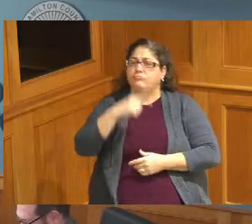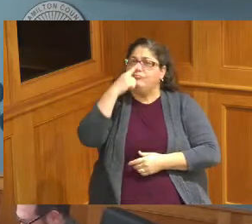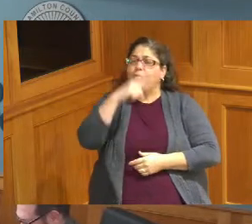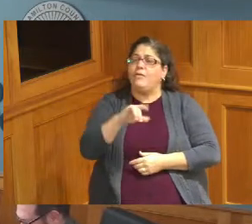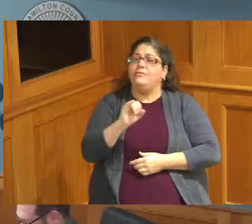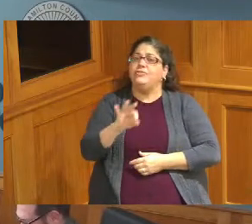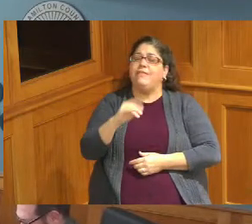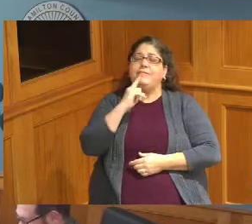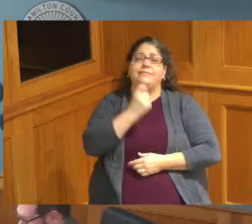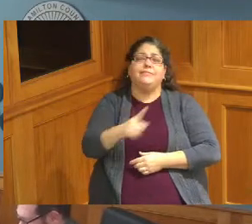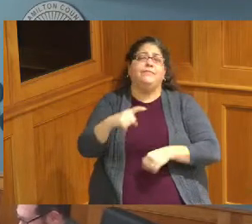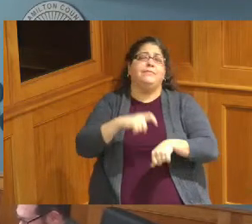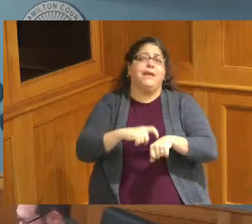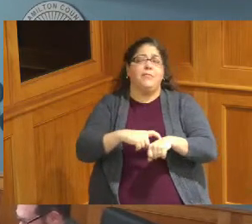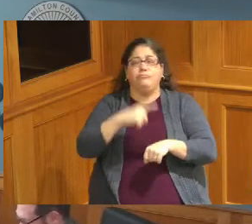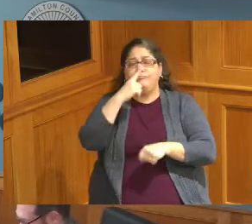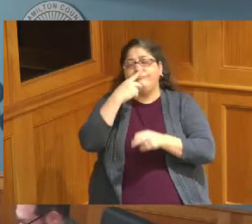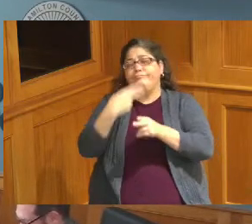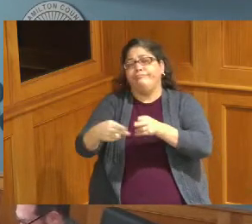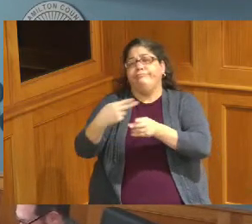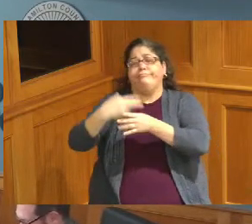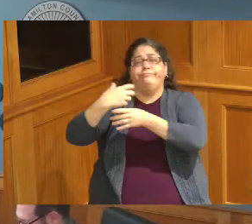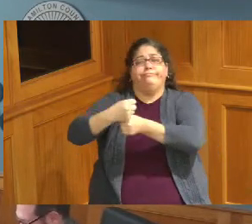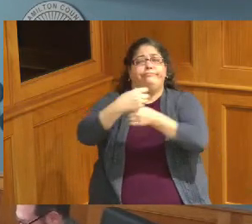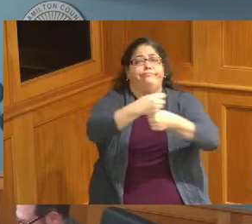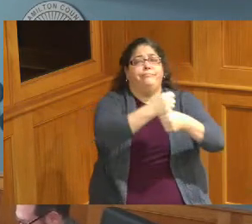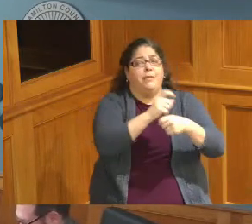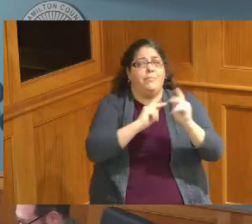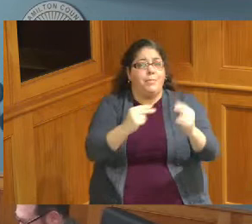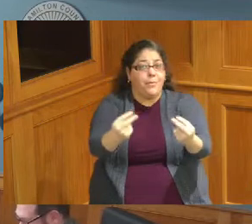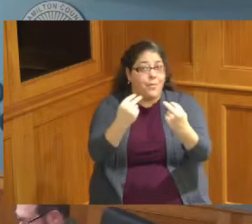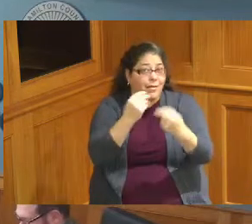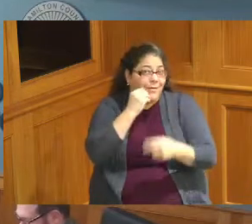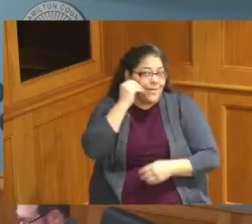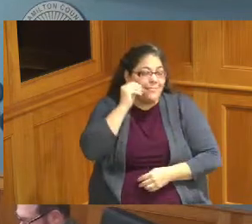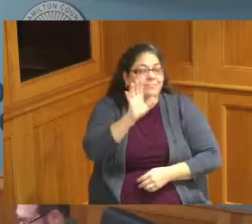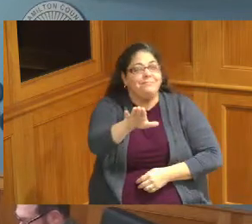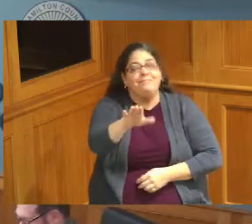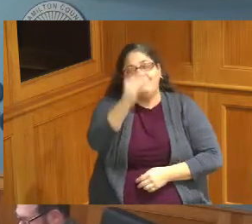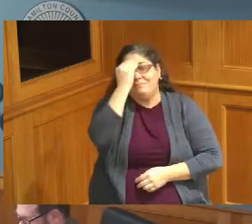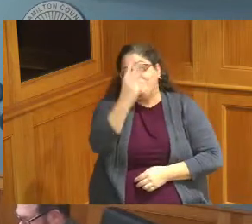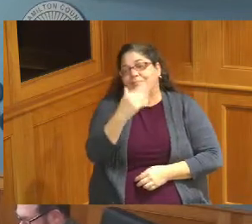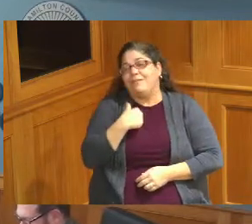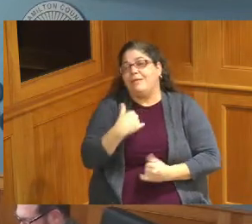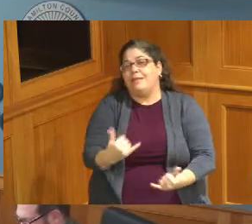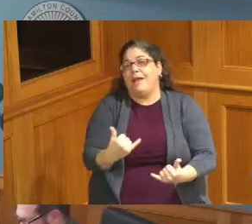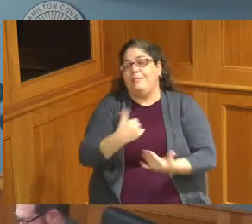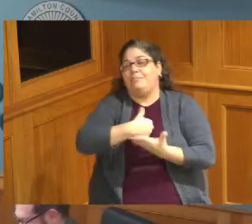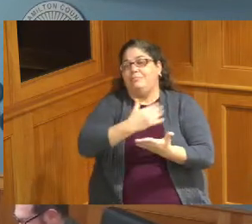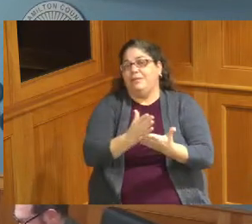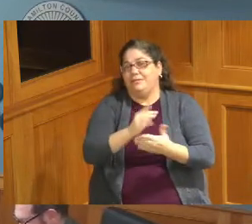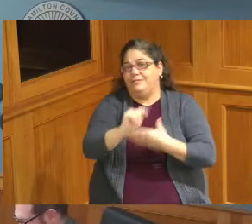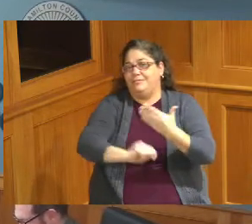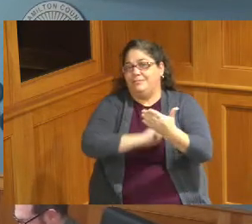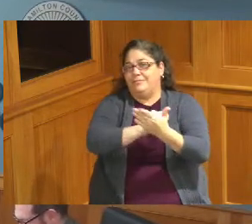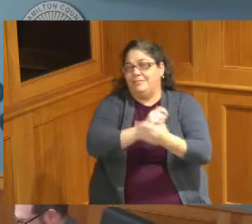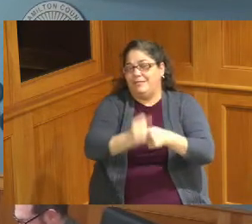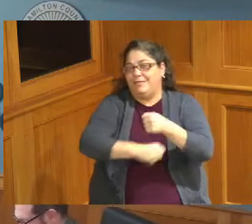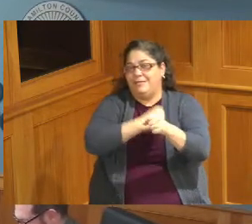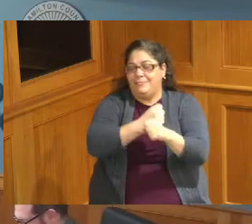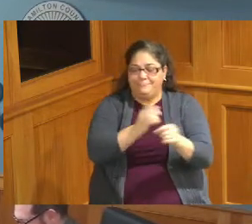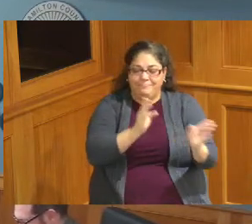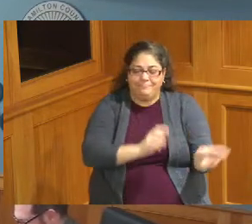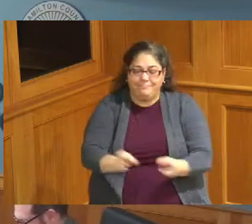several times now, just to give a brief overview. For those watching at home, we're in the process of preparing for